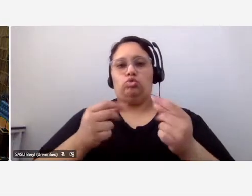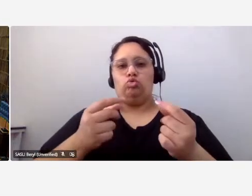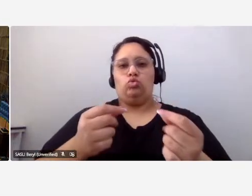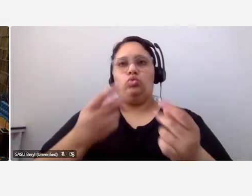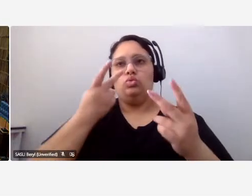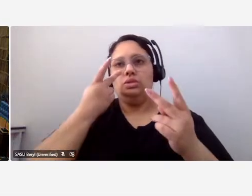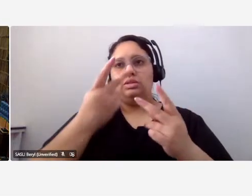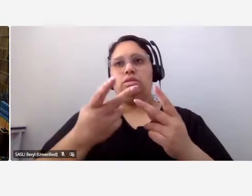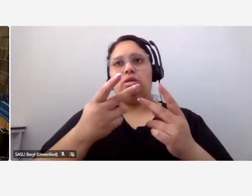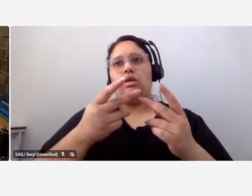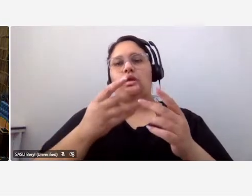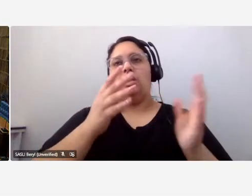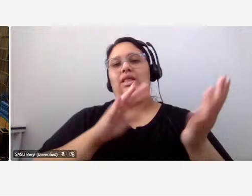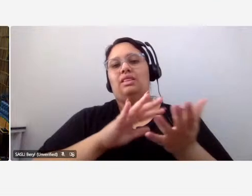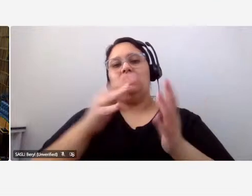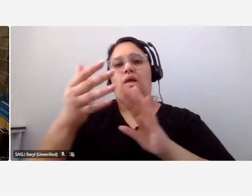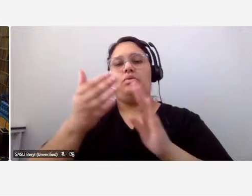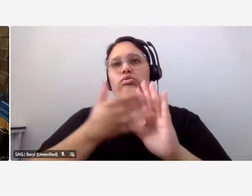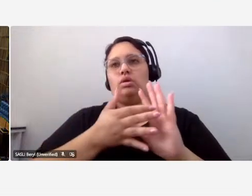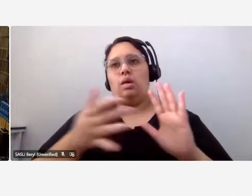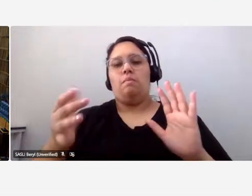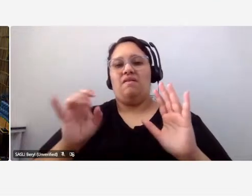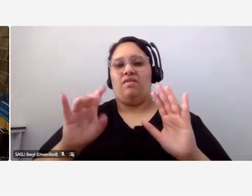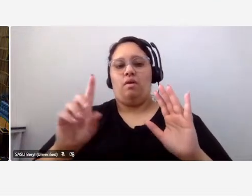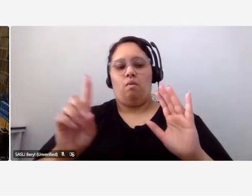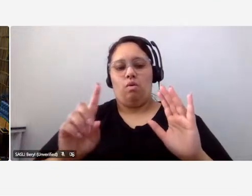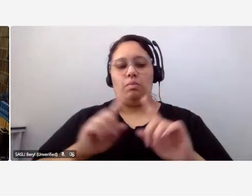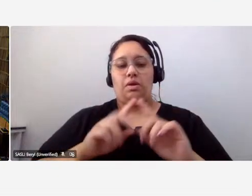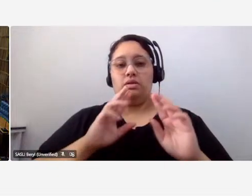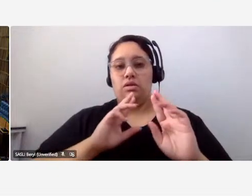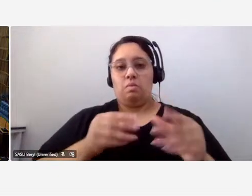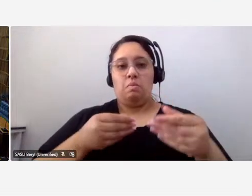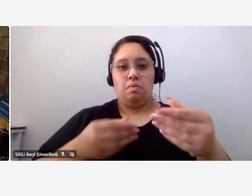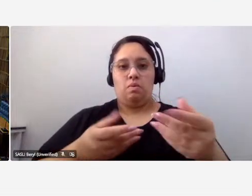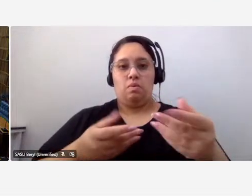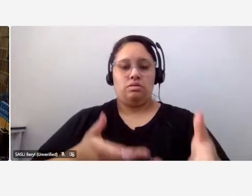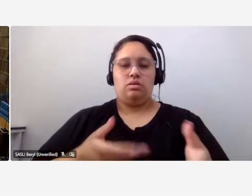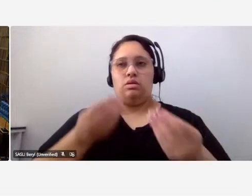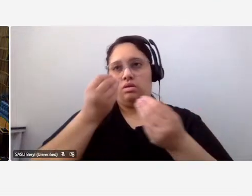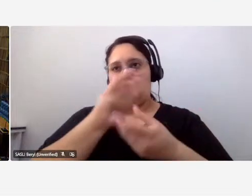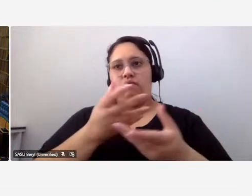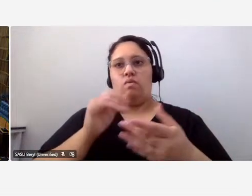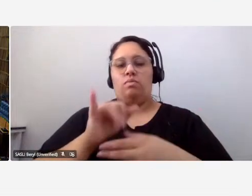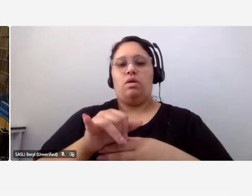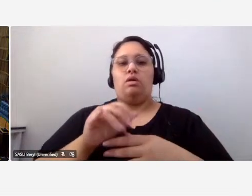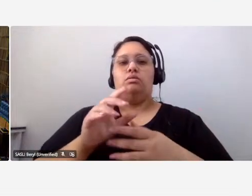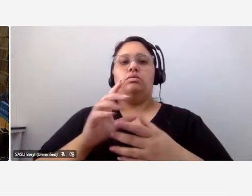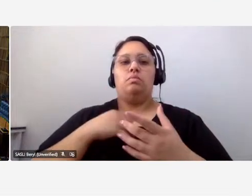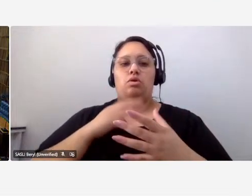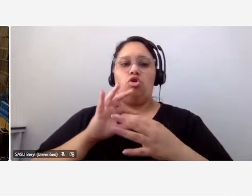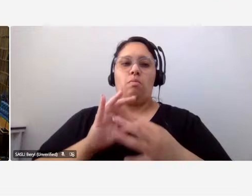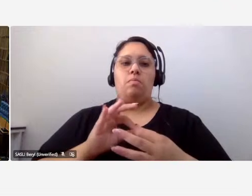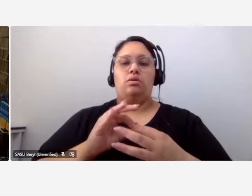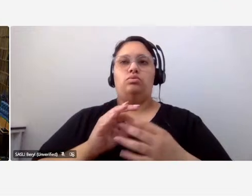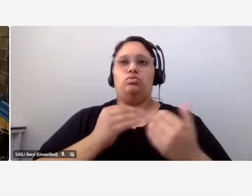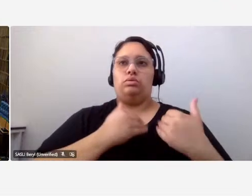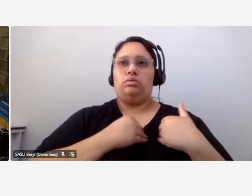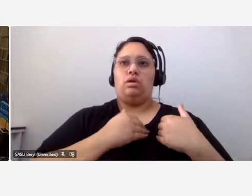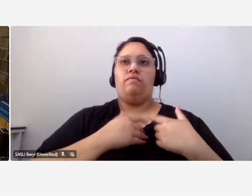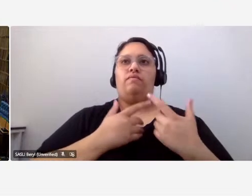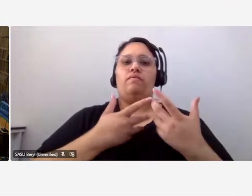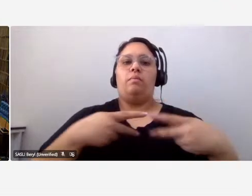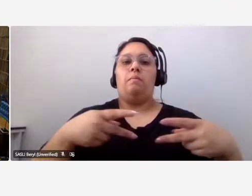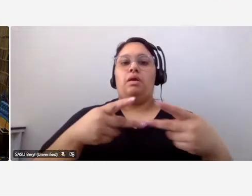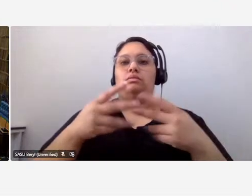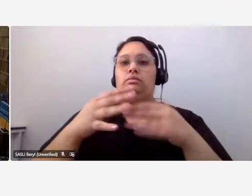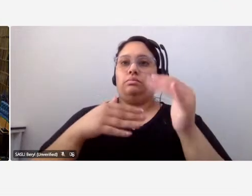scope of damage. In this report, it's indicated that to restore the building to its previous state, it would